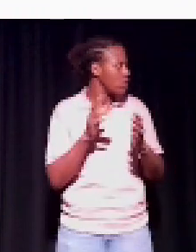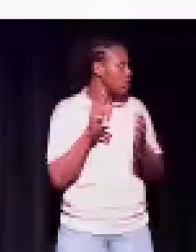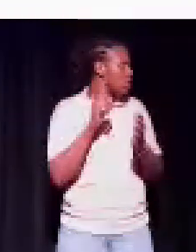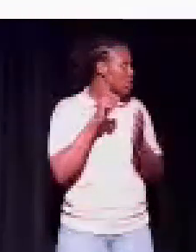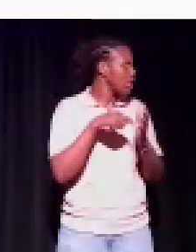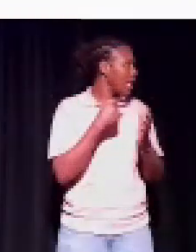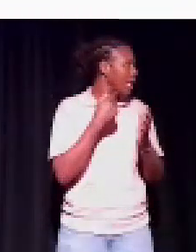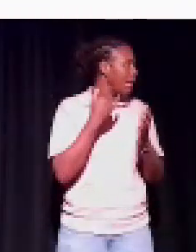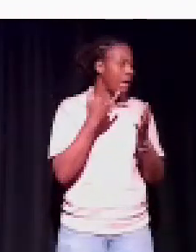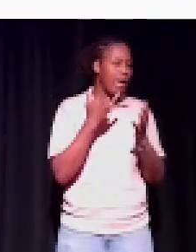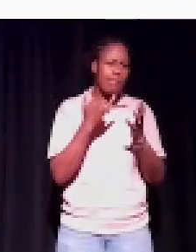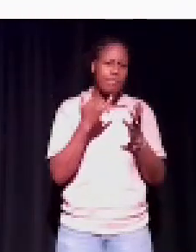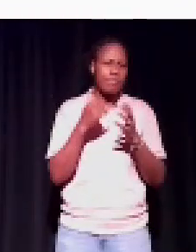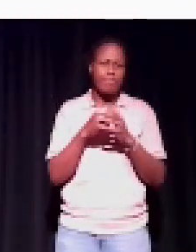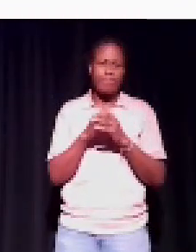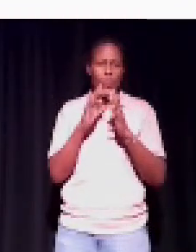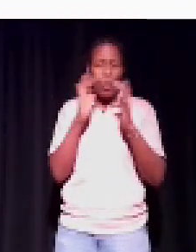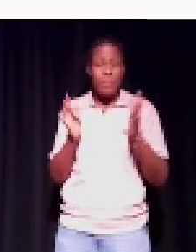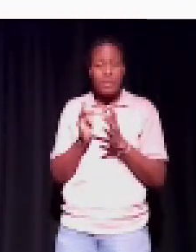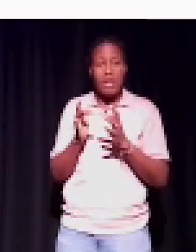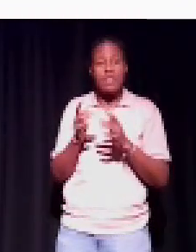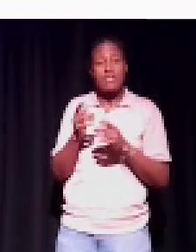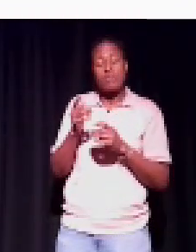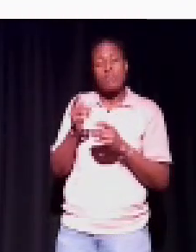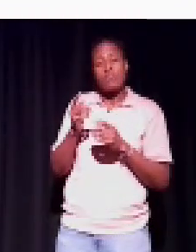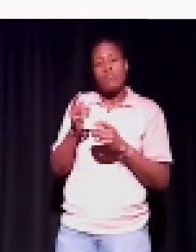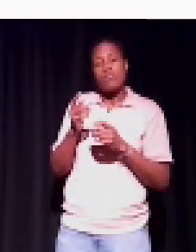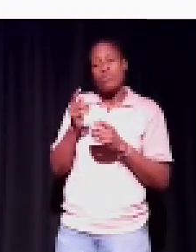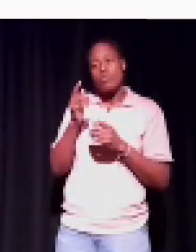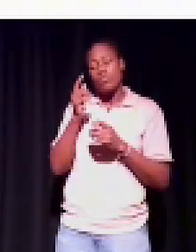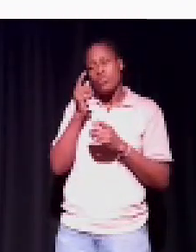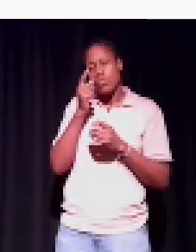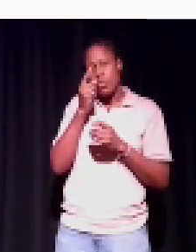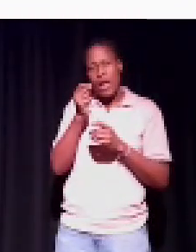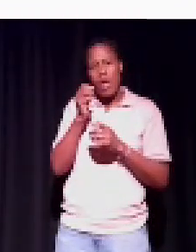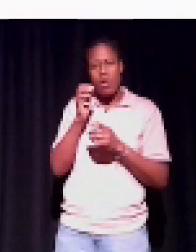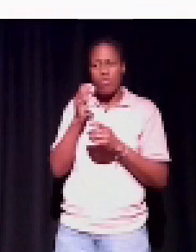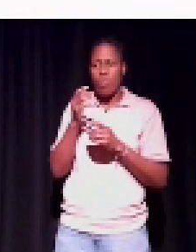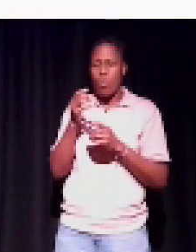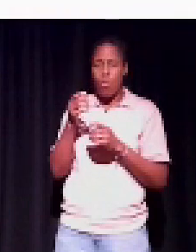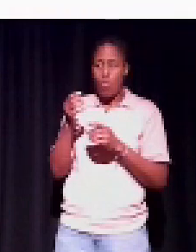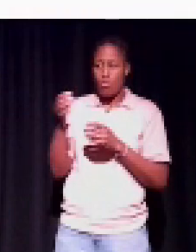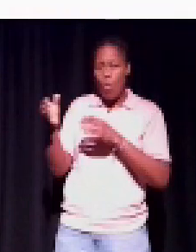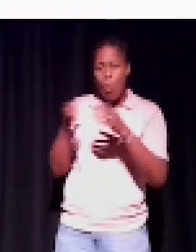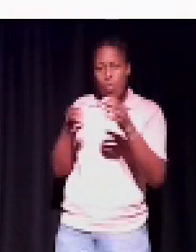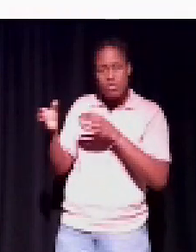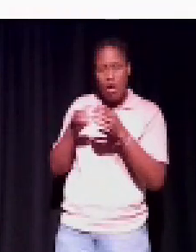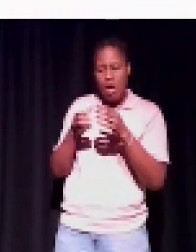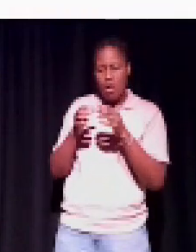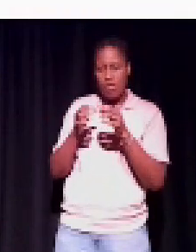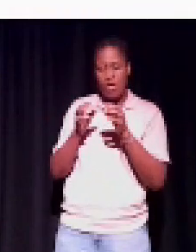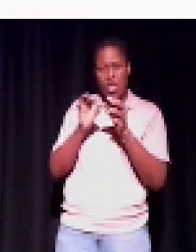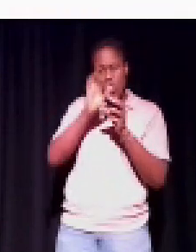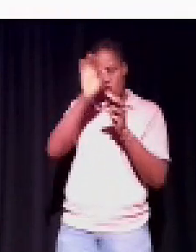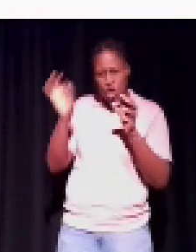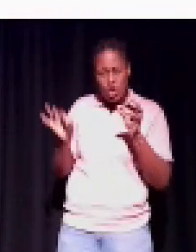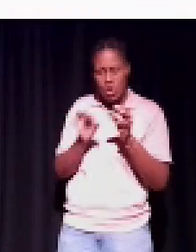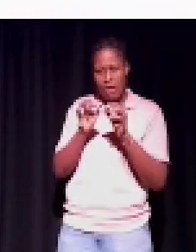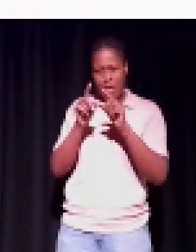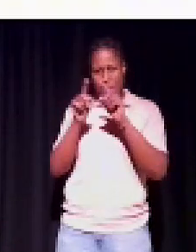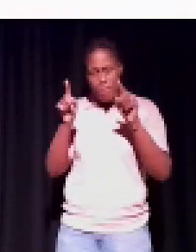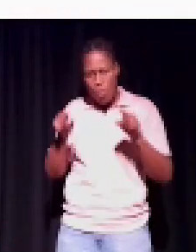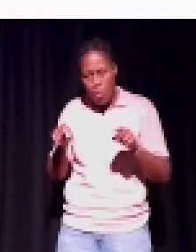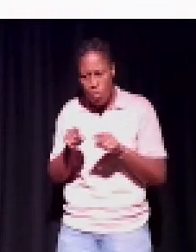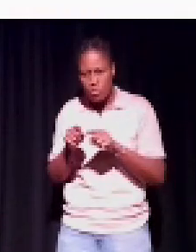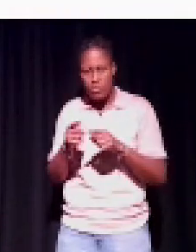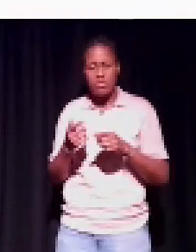assemble circuit boards for you. So you could order the full completed circuit board ready to go. You could also order the 3D printed